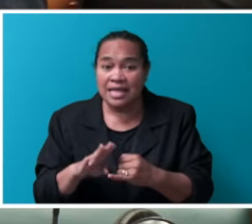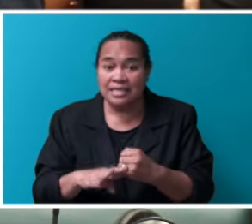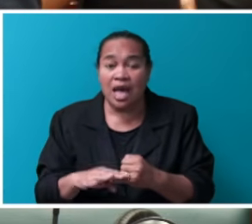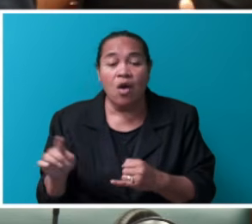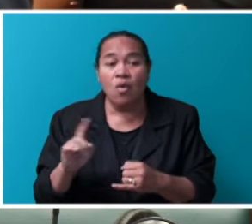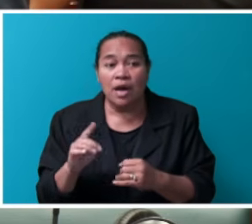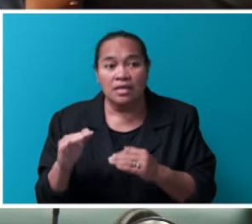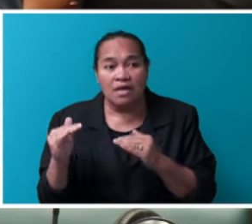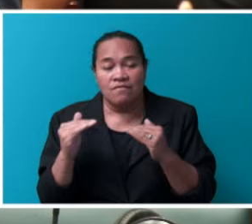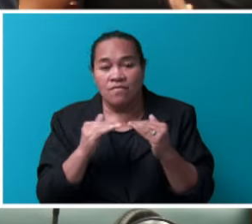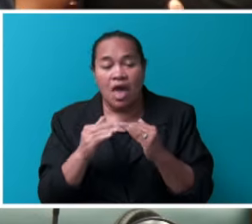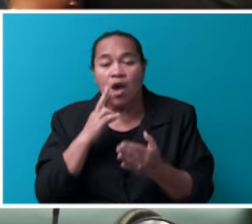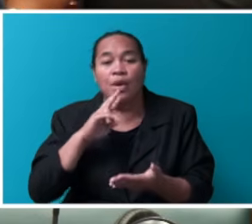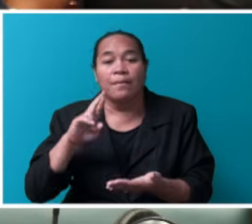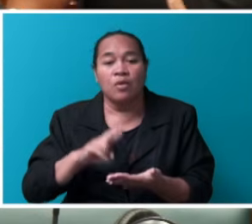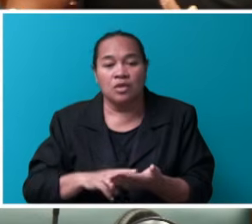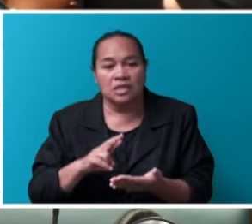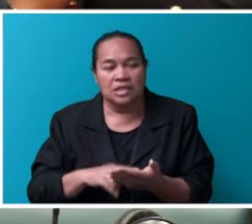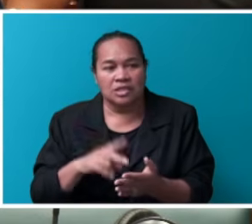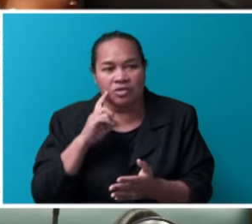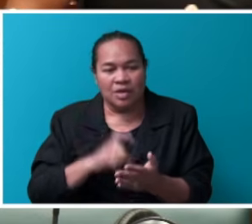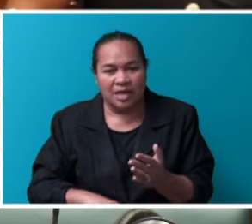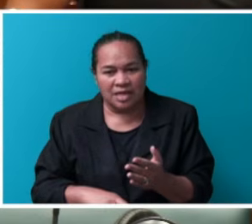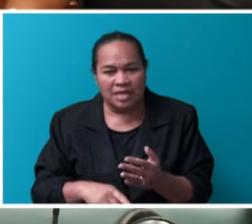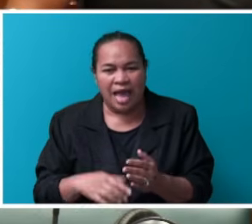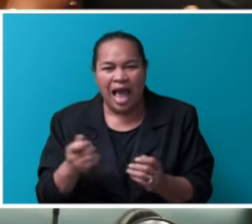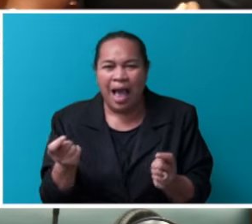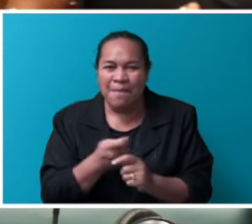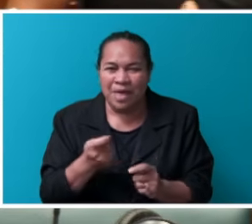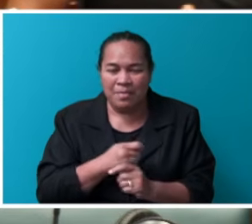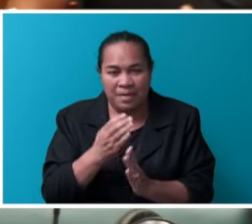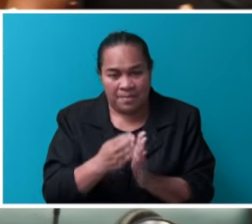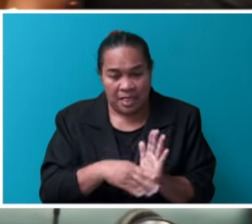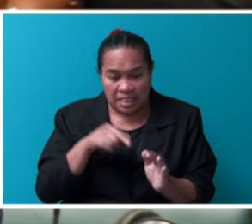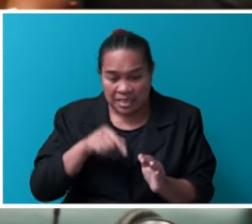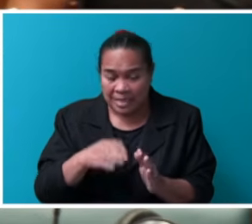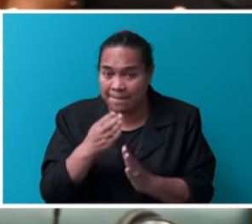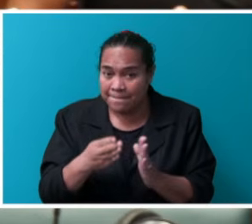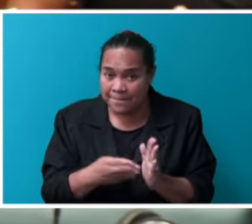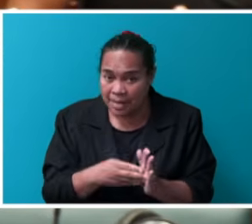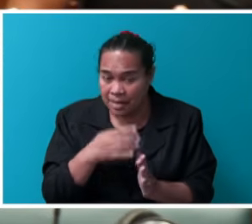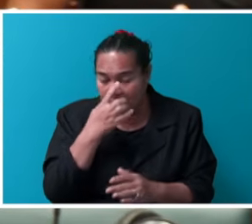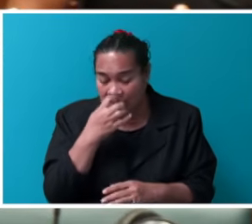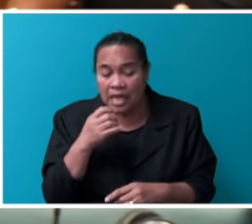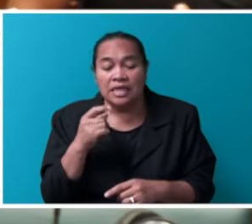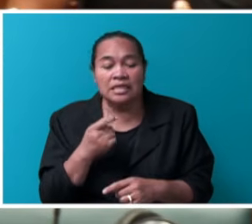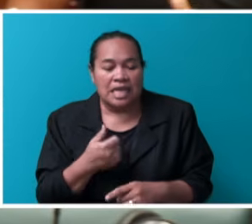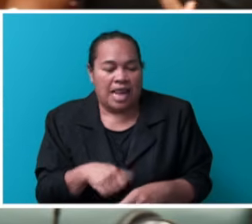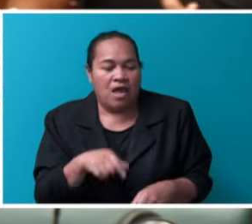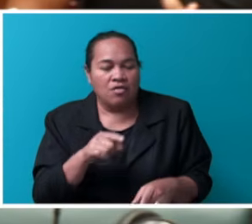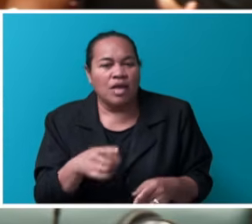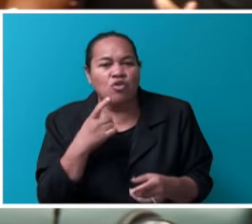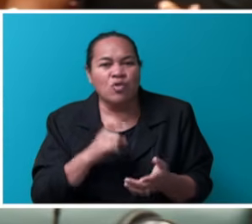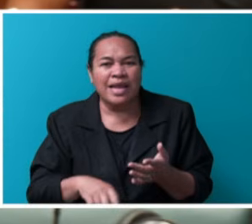Fair Reporting of Credit Amendment Bill. This bill allows credit information